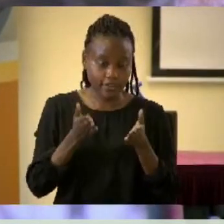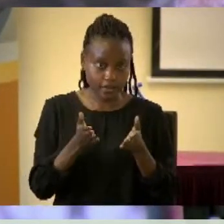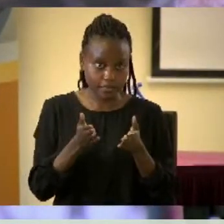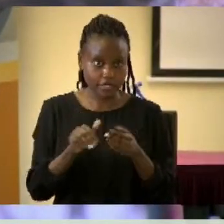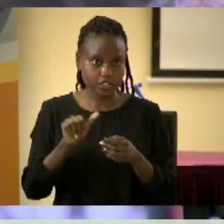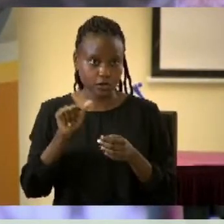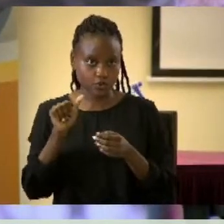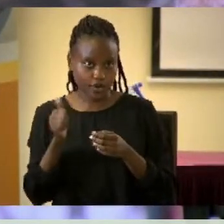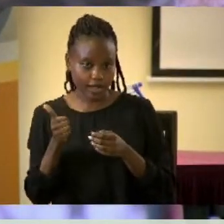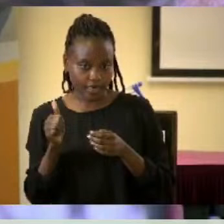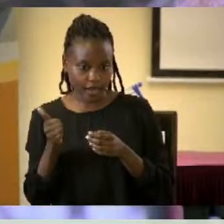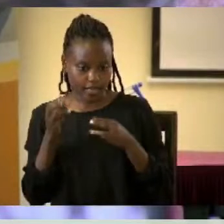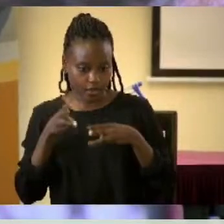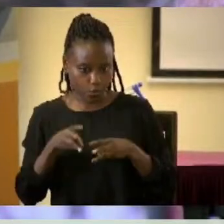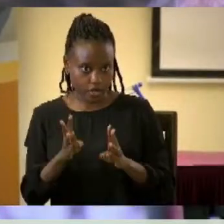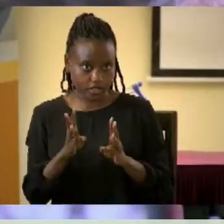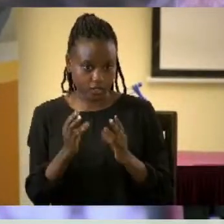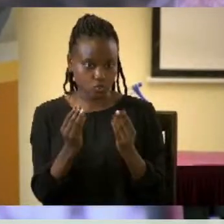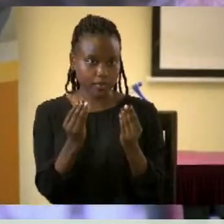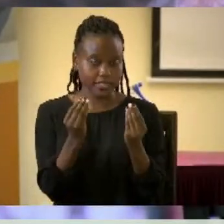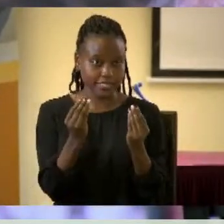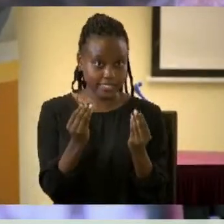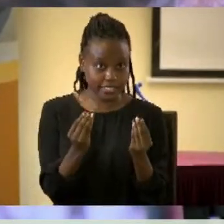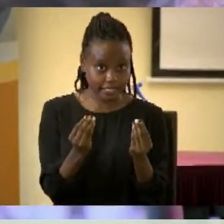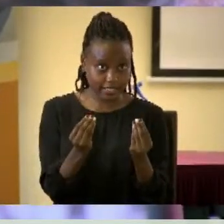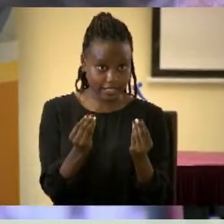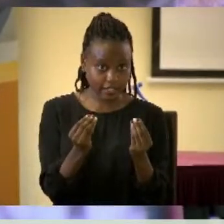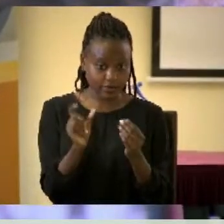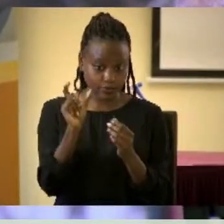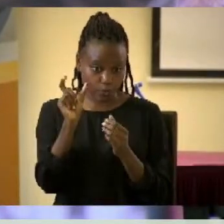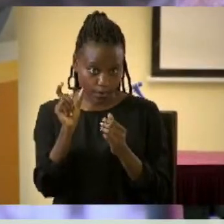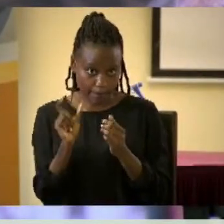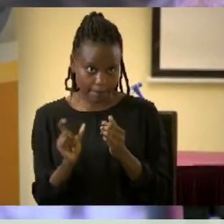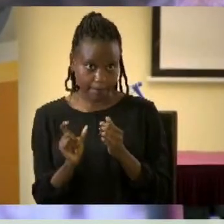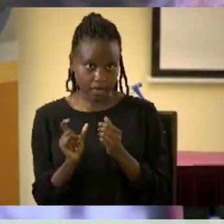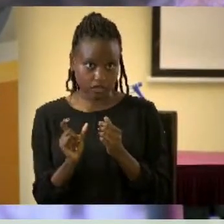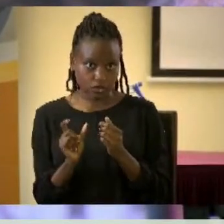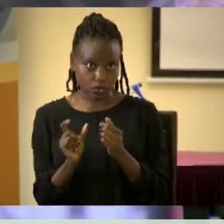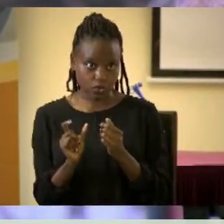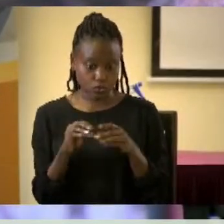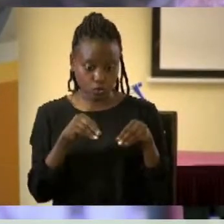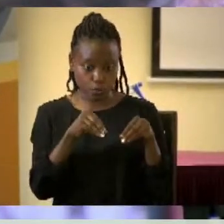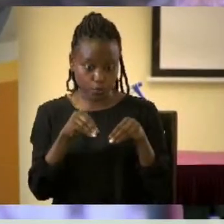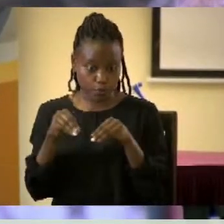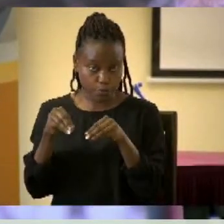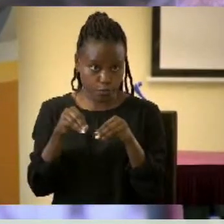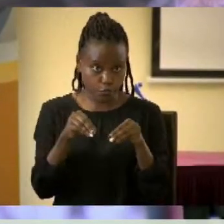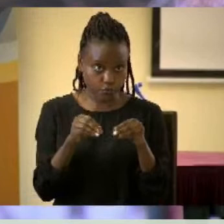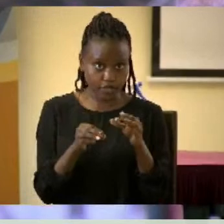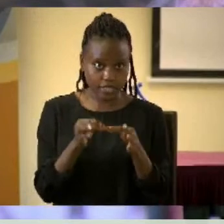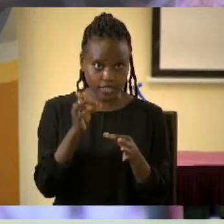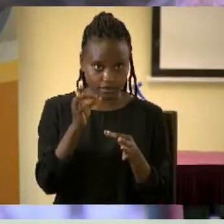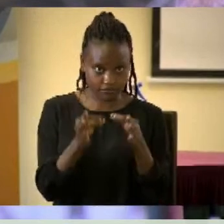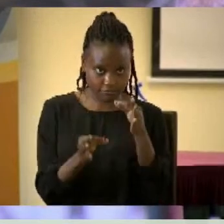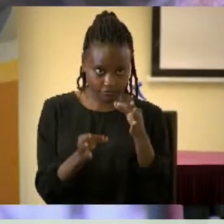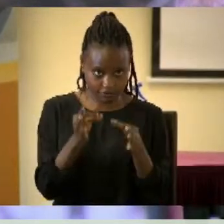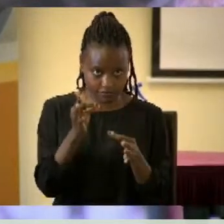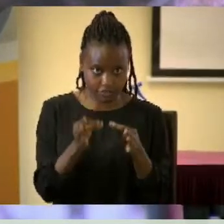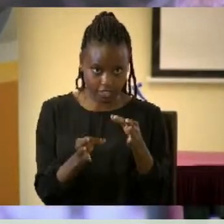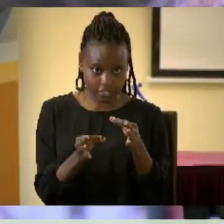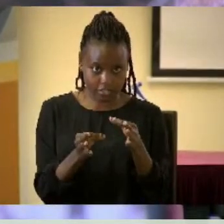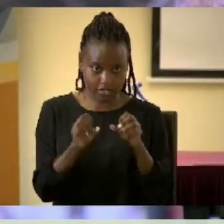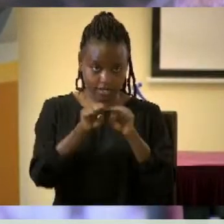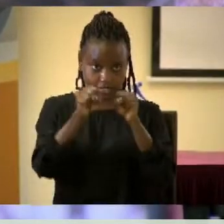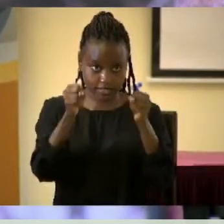other mechanisms that make it easier for an indigent litigant to navigate the justice system and to receive